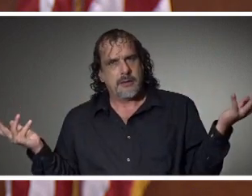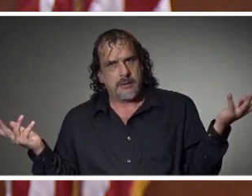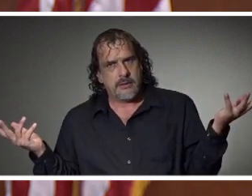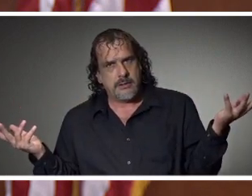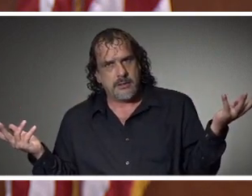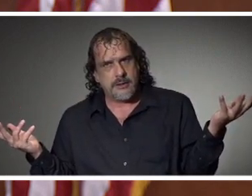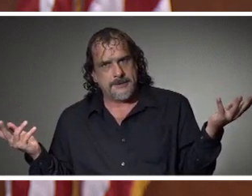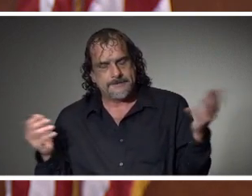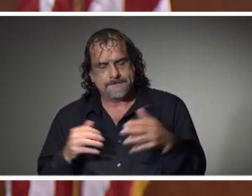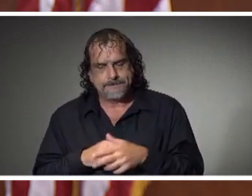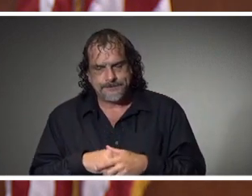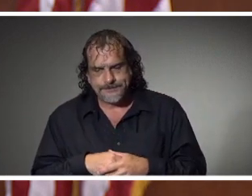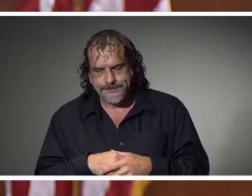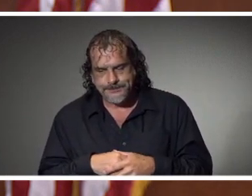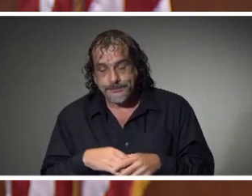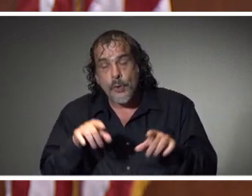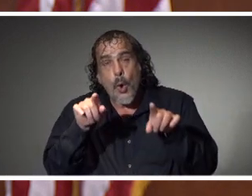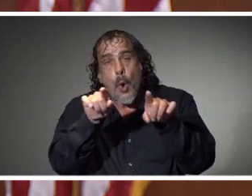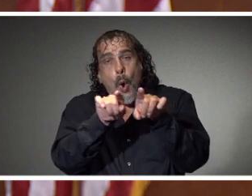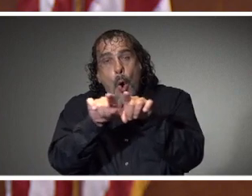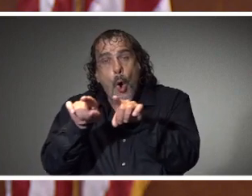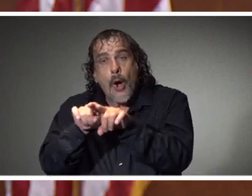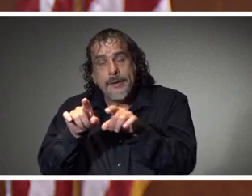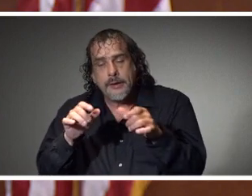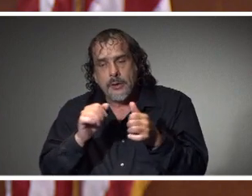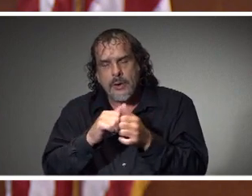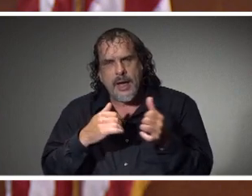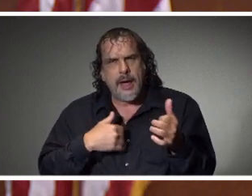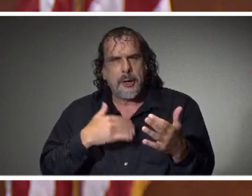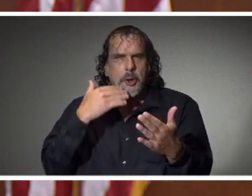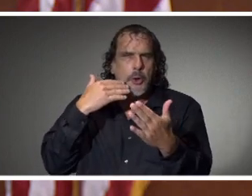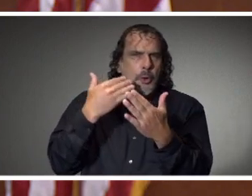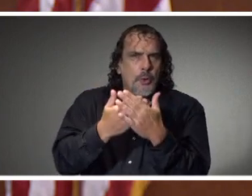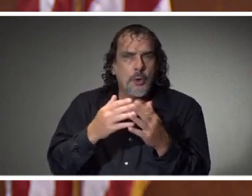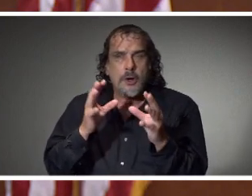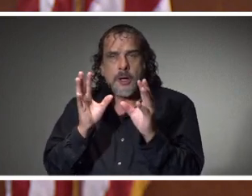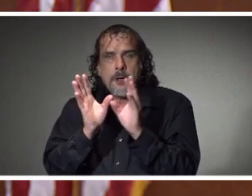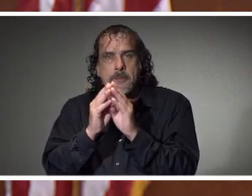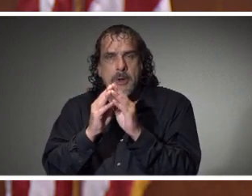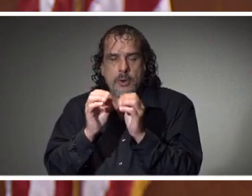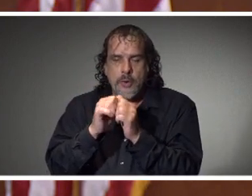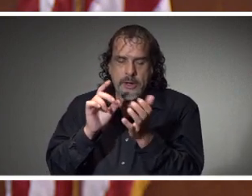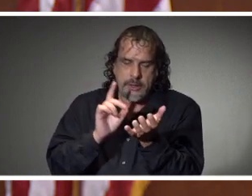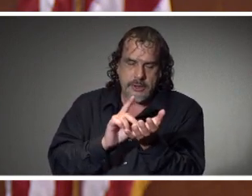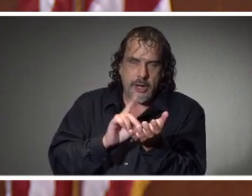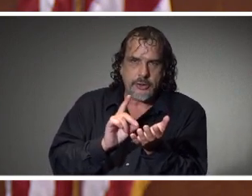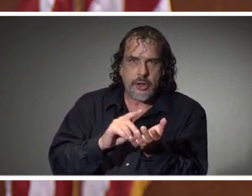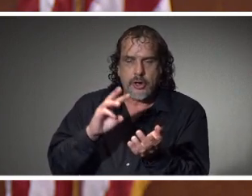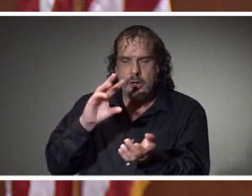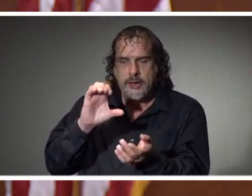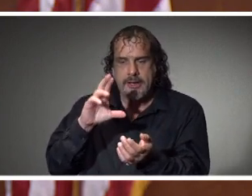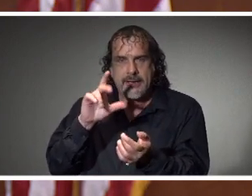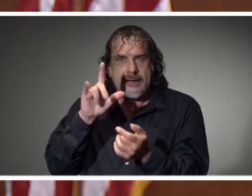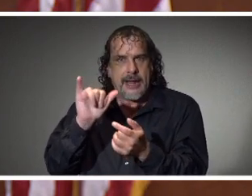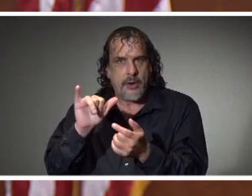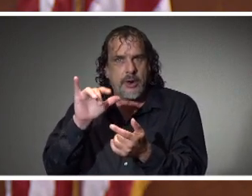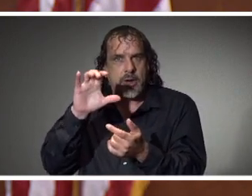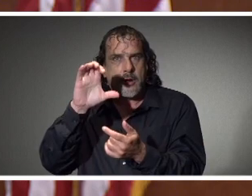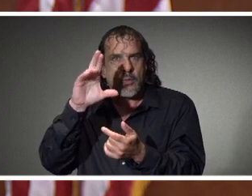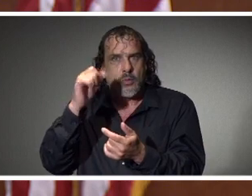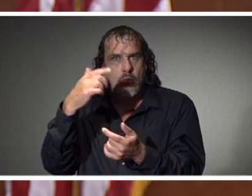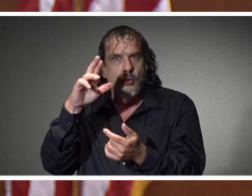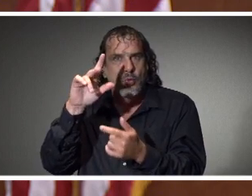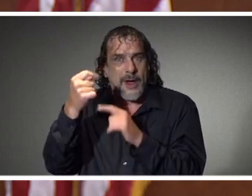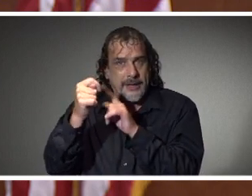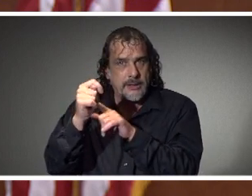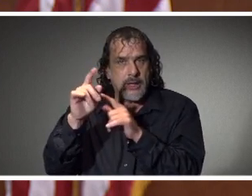I also want you to know that earlier today, we had an excellent meeting with Dr. Carrie Wright, as well as Dr. Jason Dean, both the